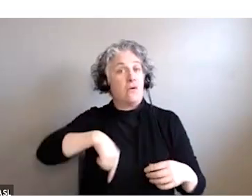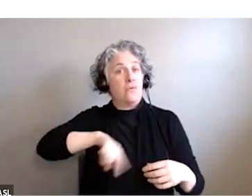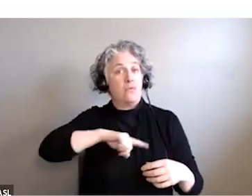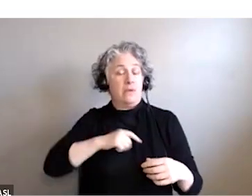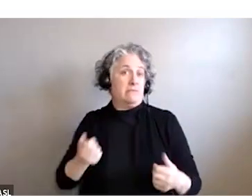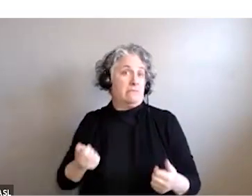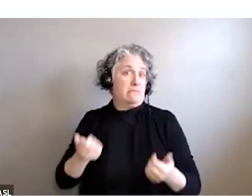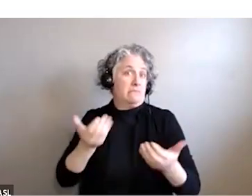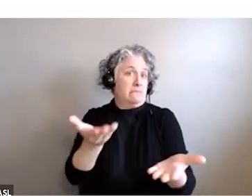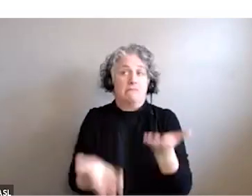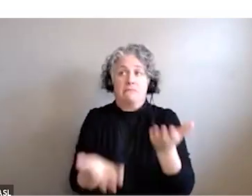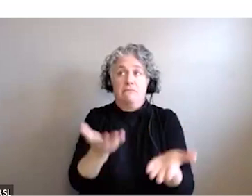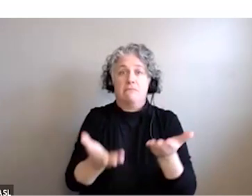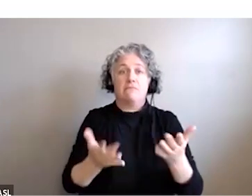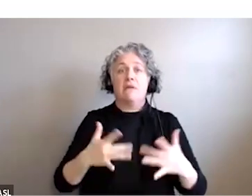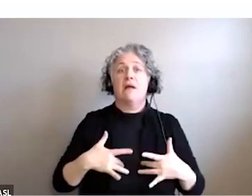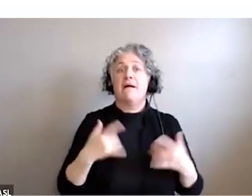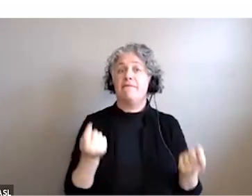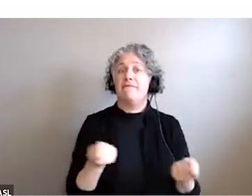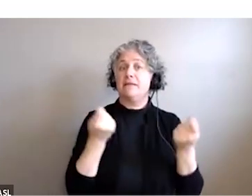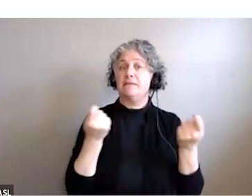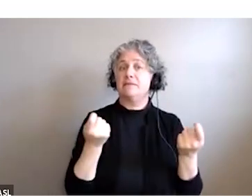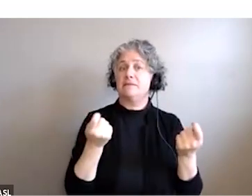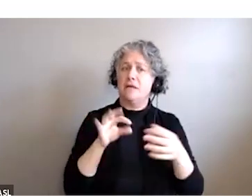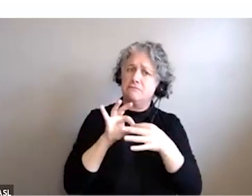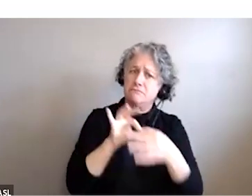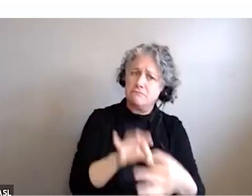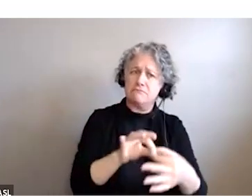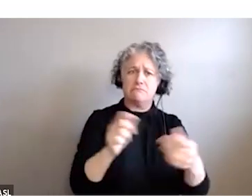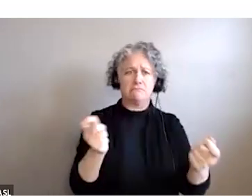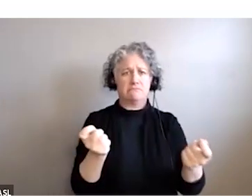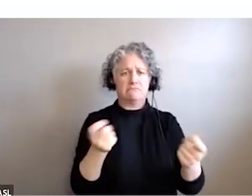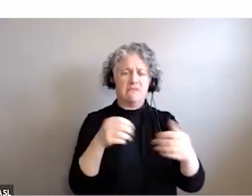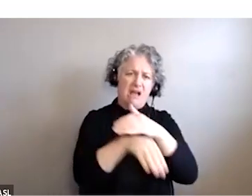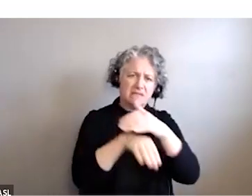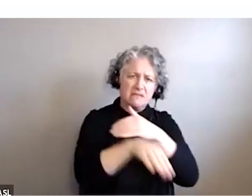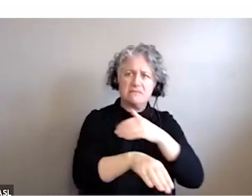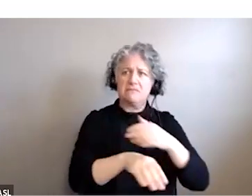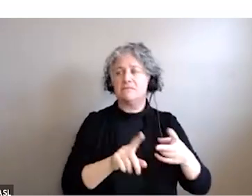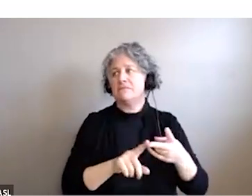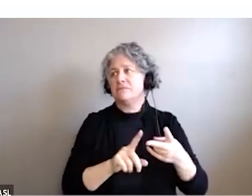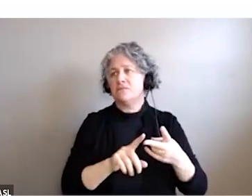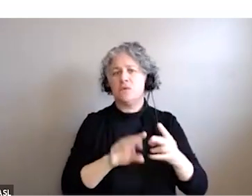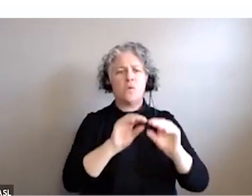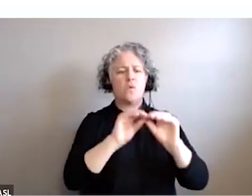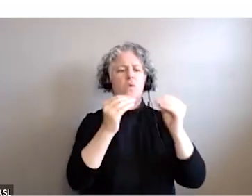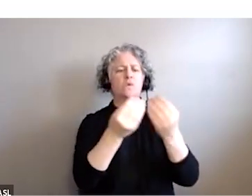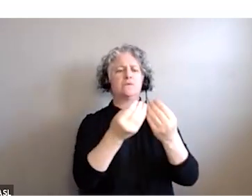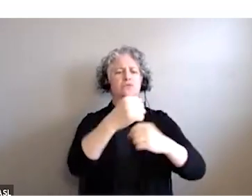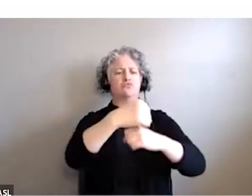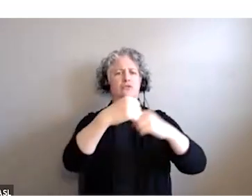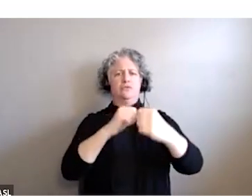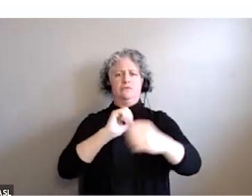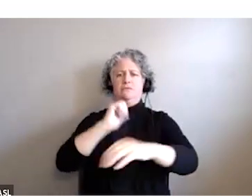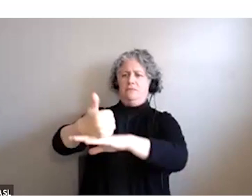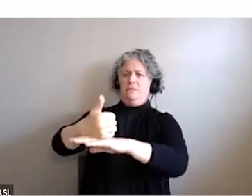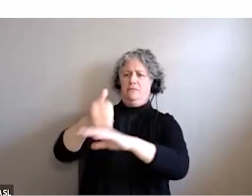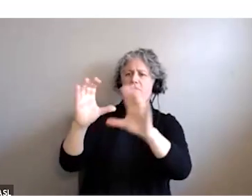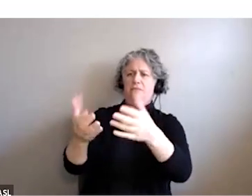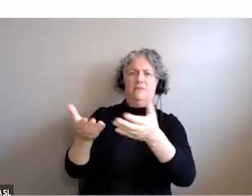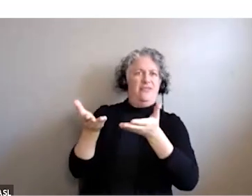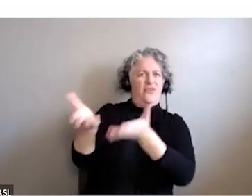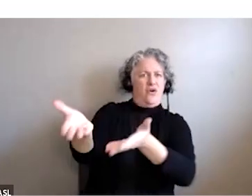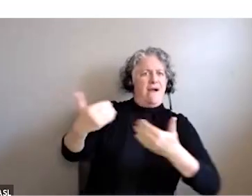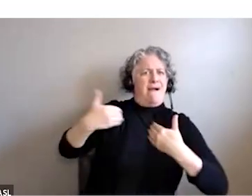recommend are having events around accessibility, or having organizational structures that have people in